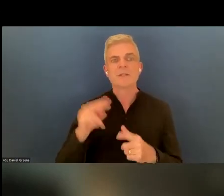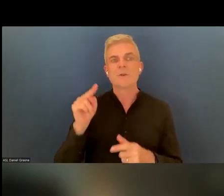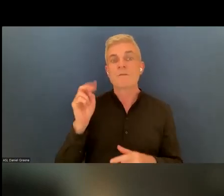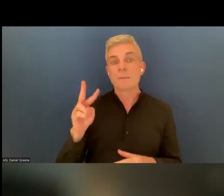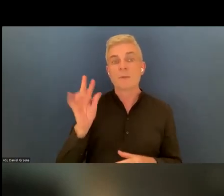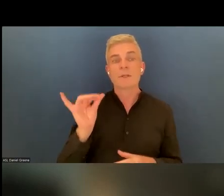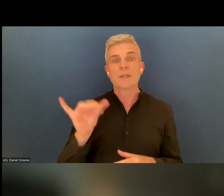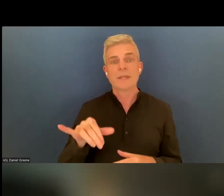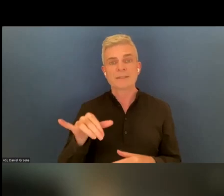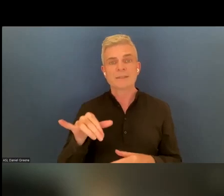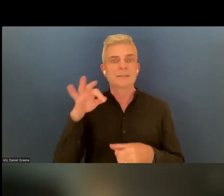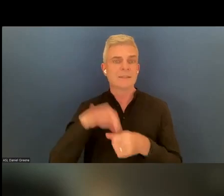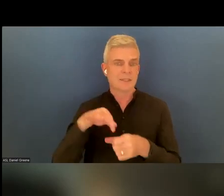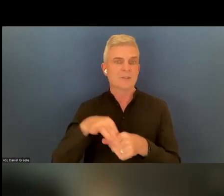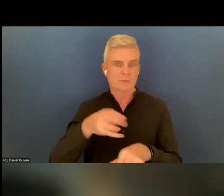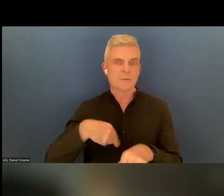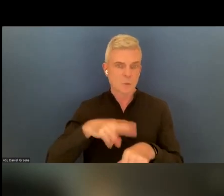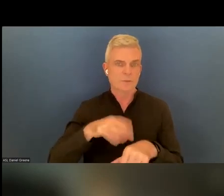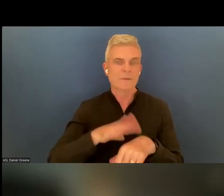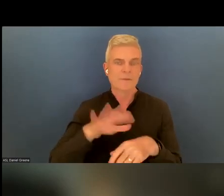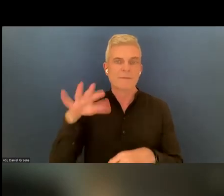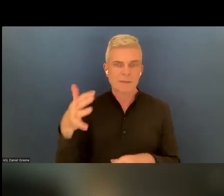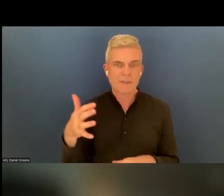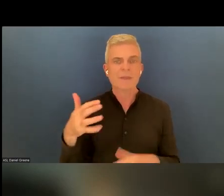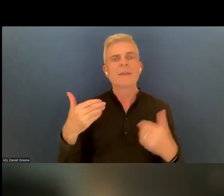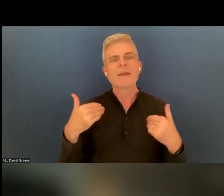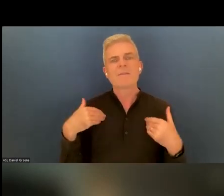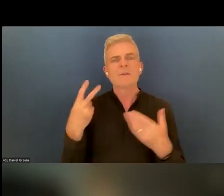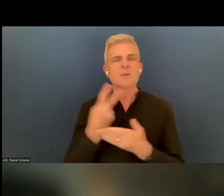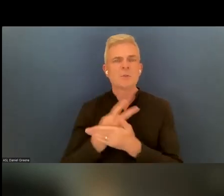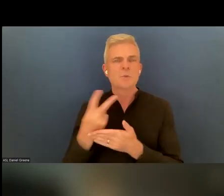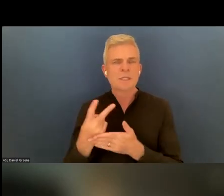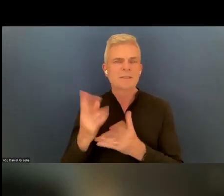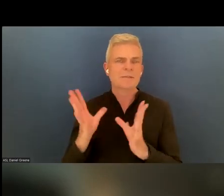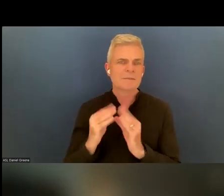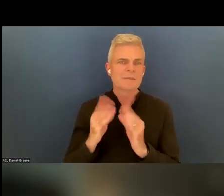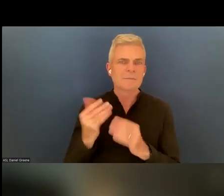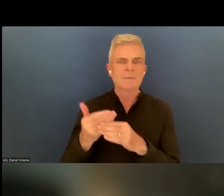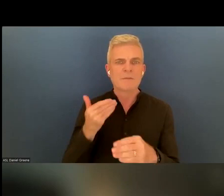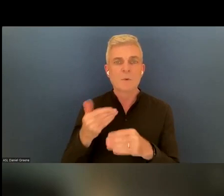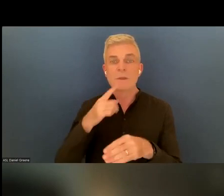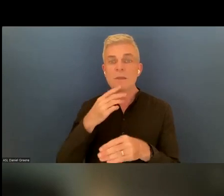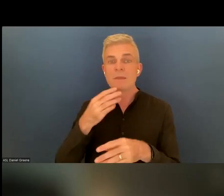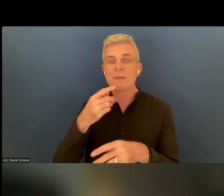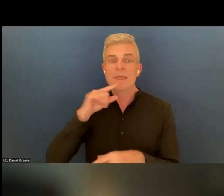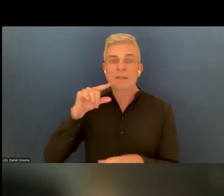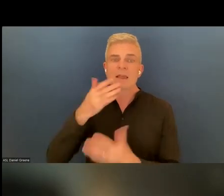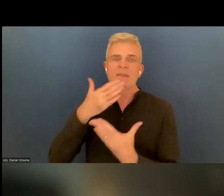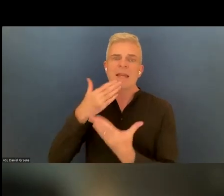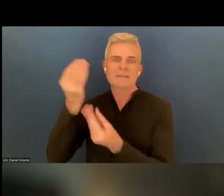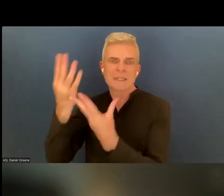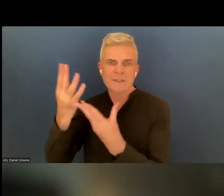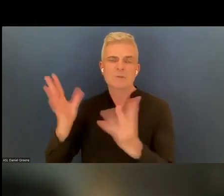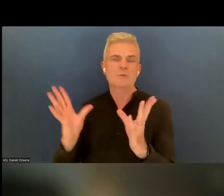the election, of course, on the 5th. And they've got a couple weeks in session before Thanksgiving recess, where we'll move